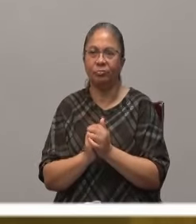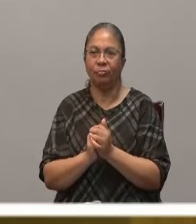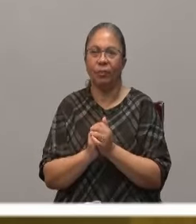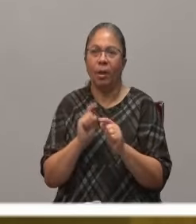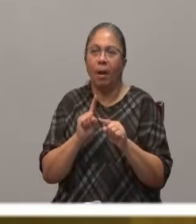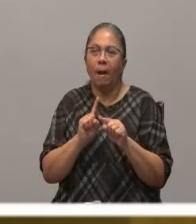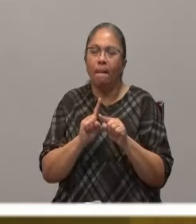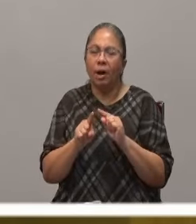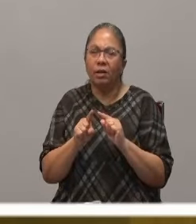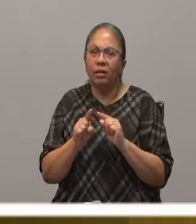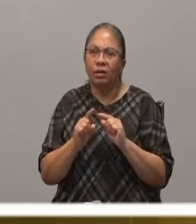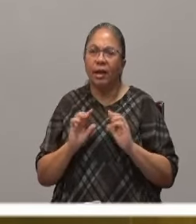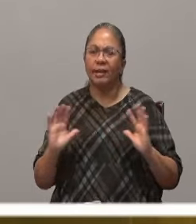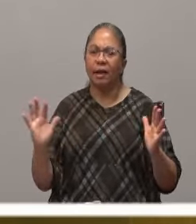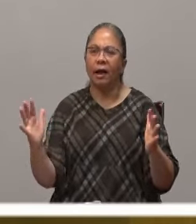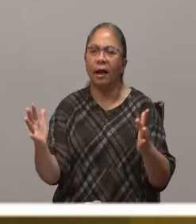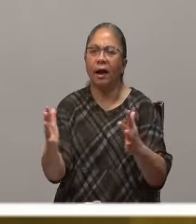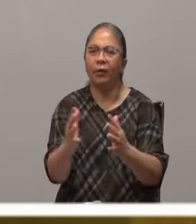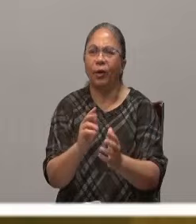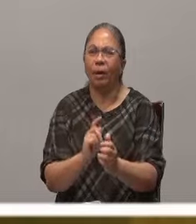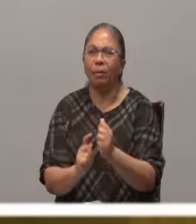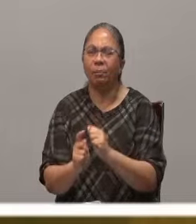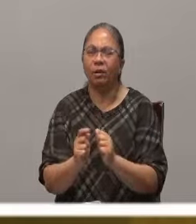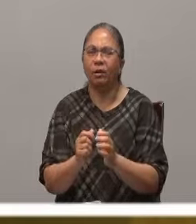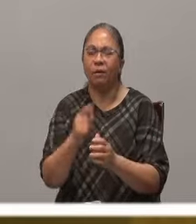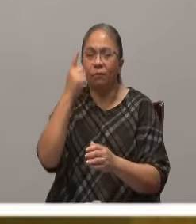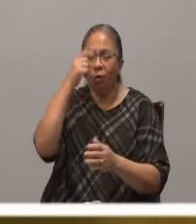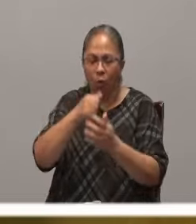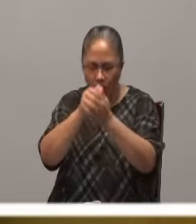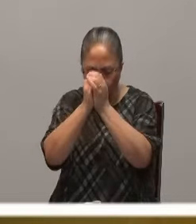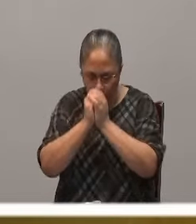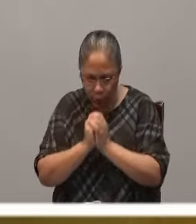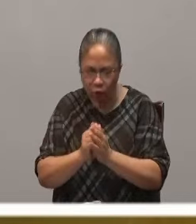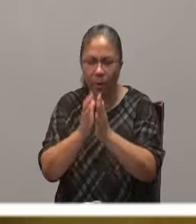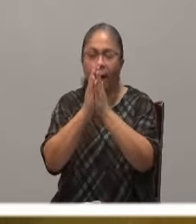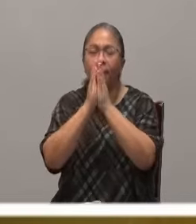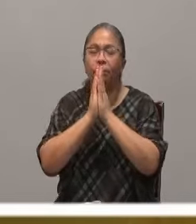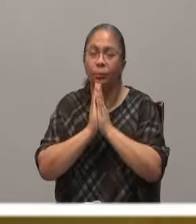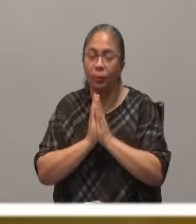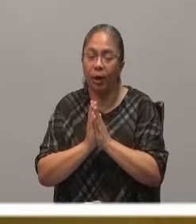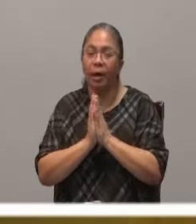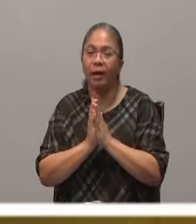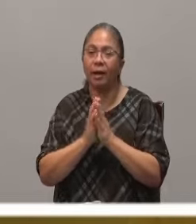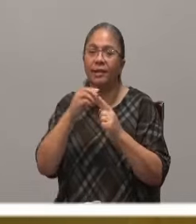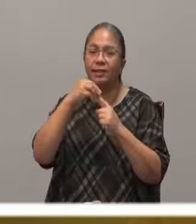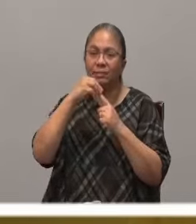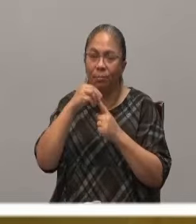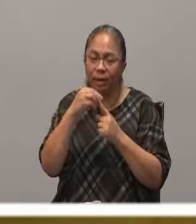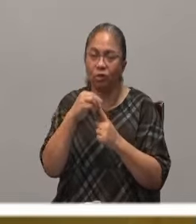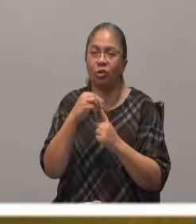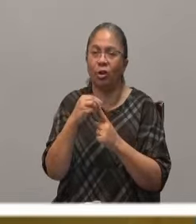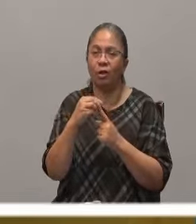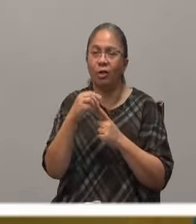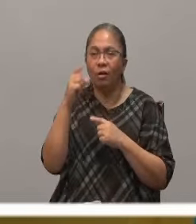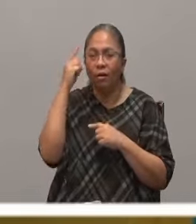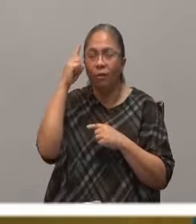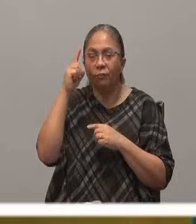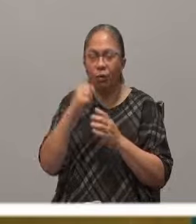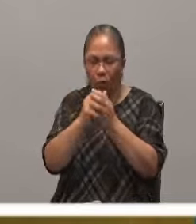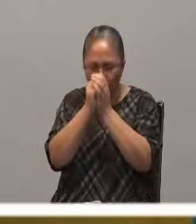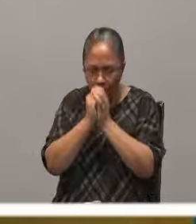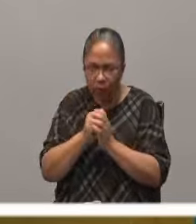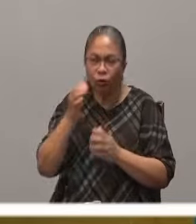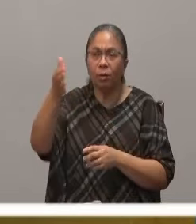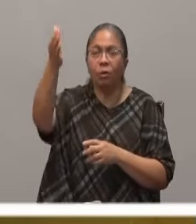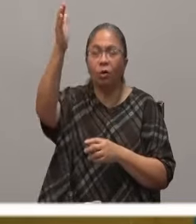is a gathering for worship and for prayer. It is a gathering set aside for the worship of